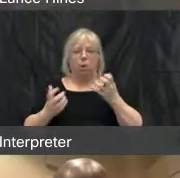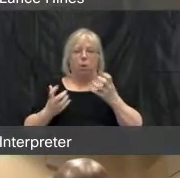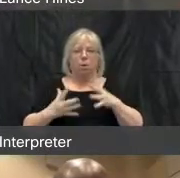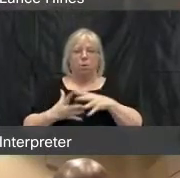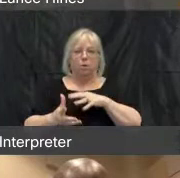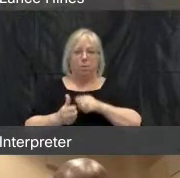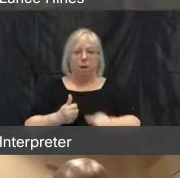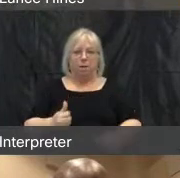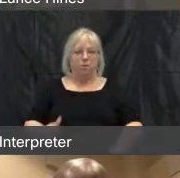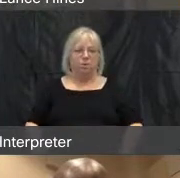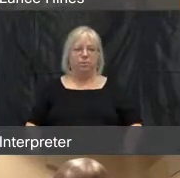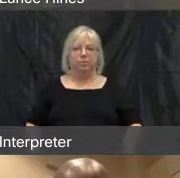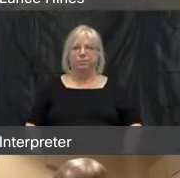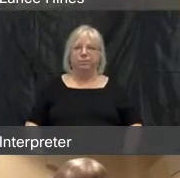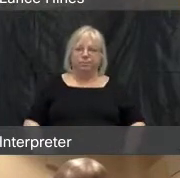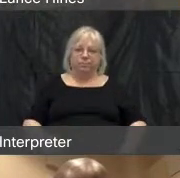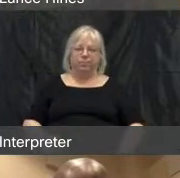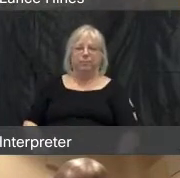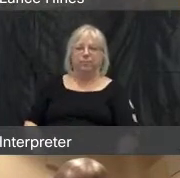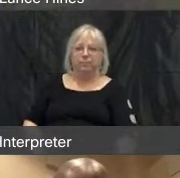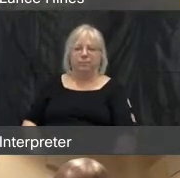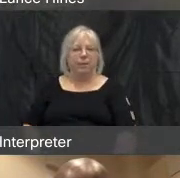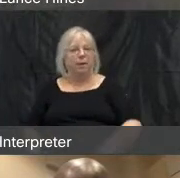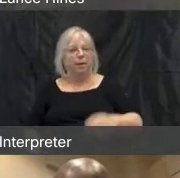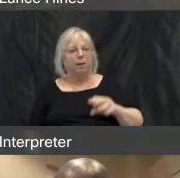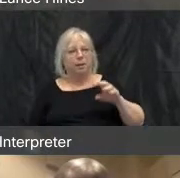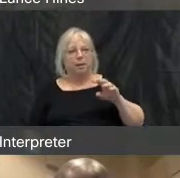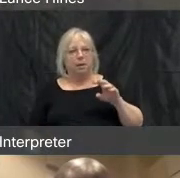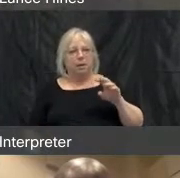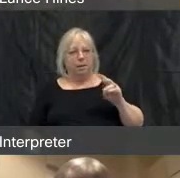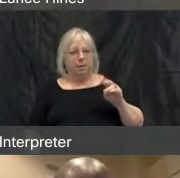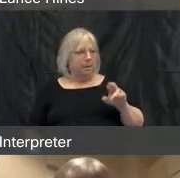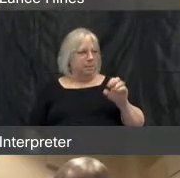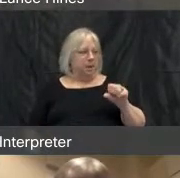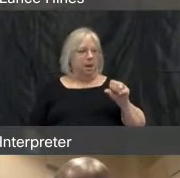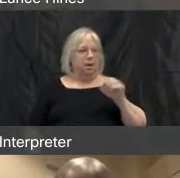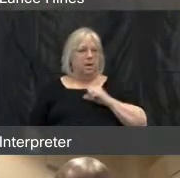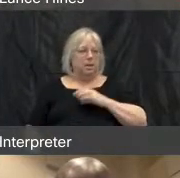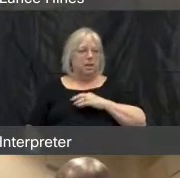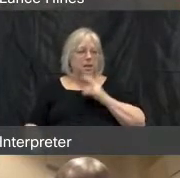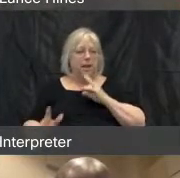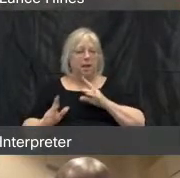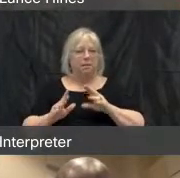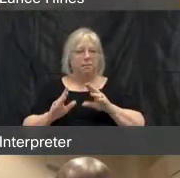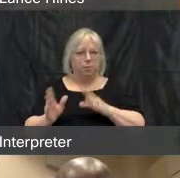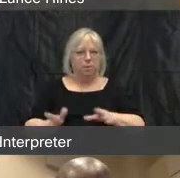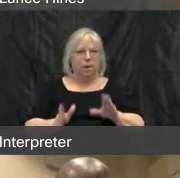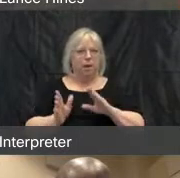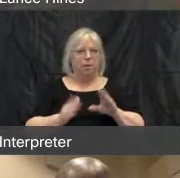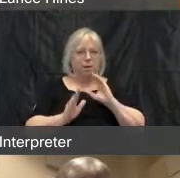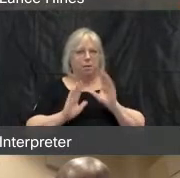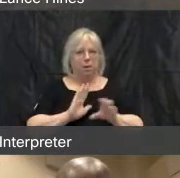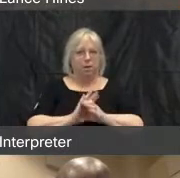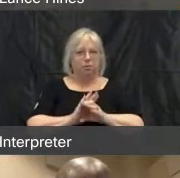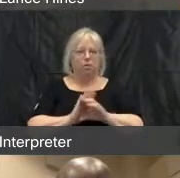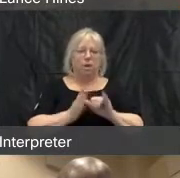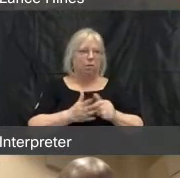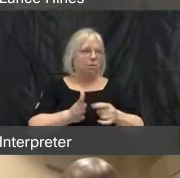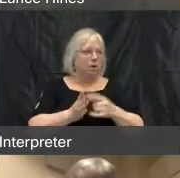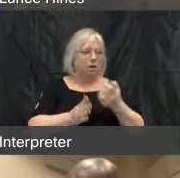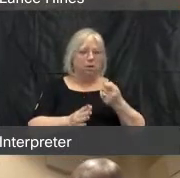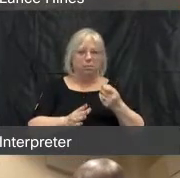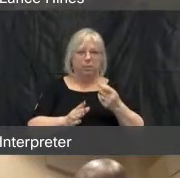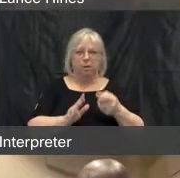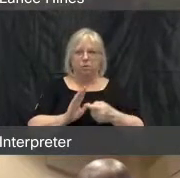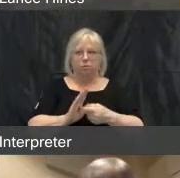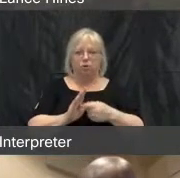please. Yes, ma'am. If staff will prepare those pictures as Director Collins, will you? I know it's going to take a little time to get